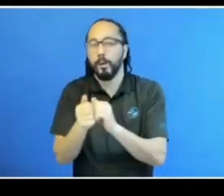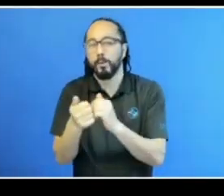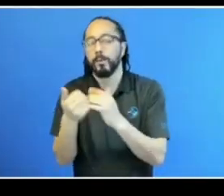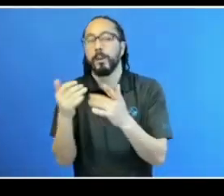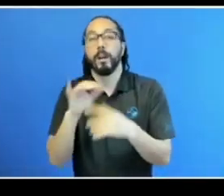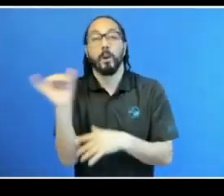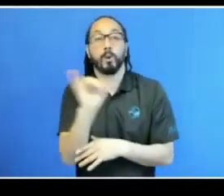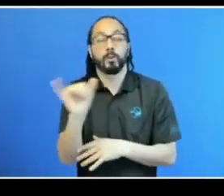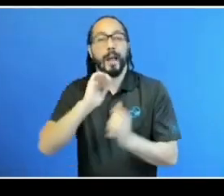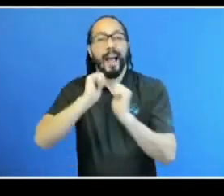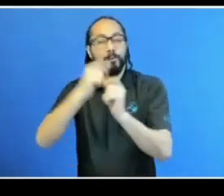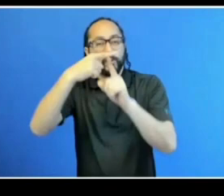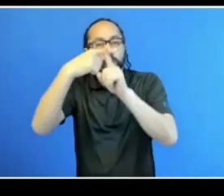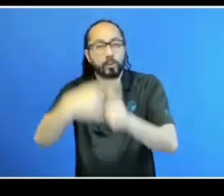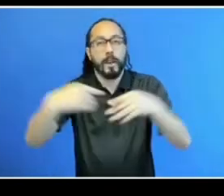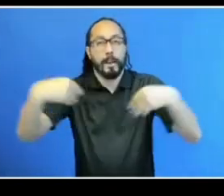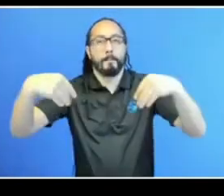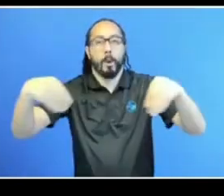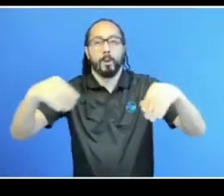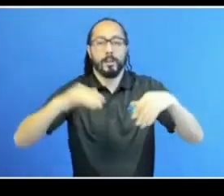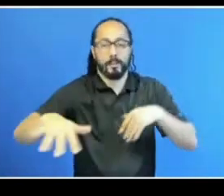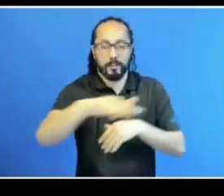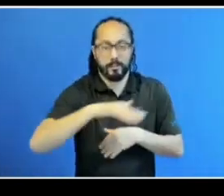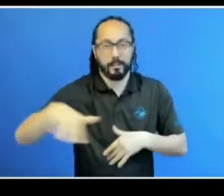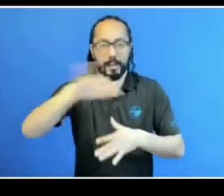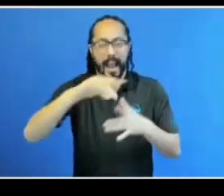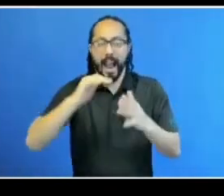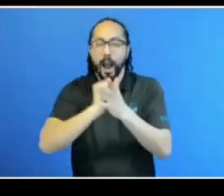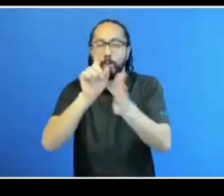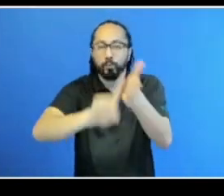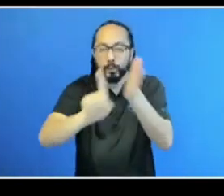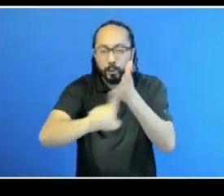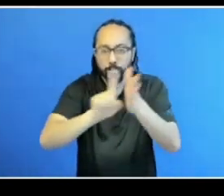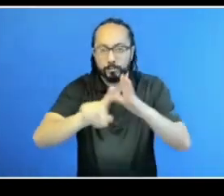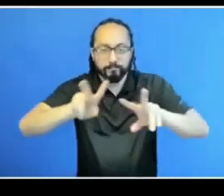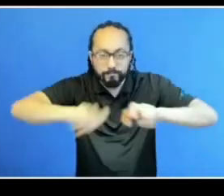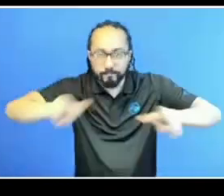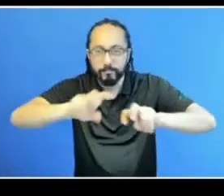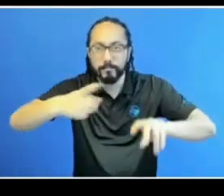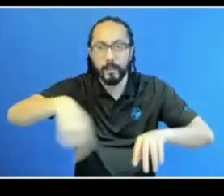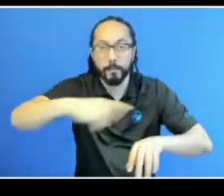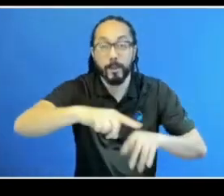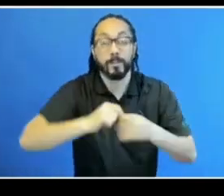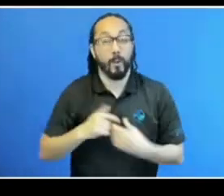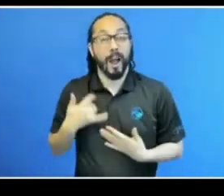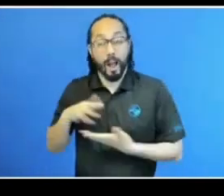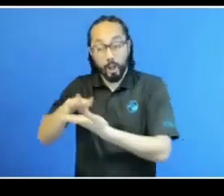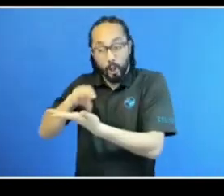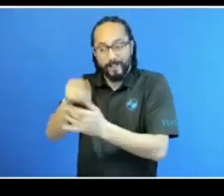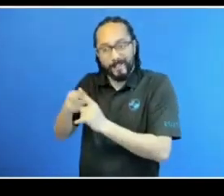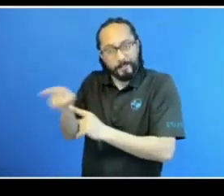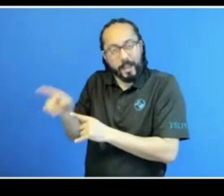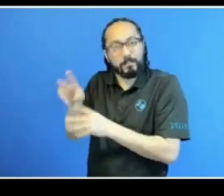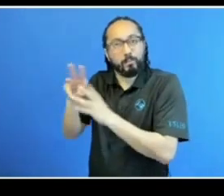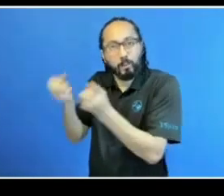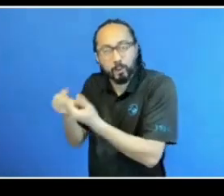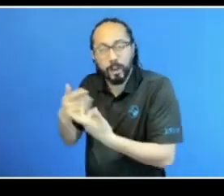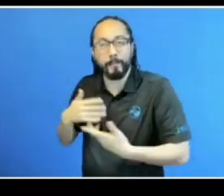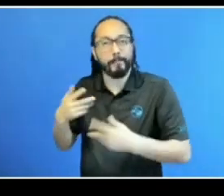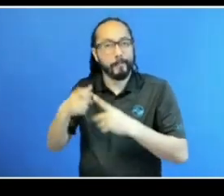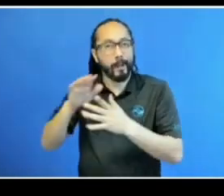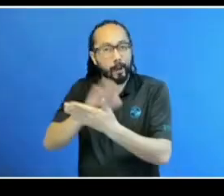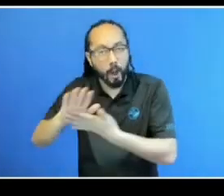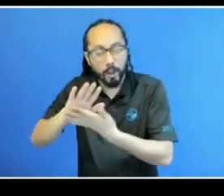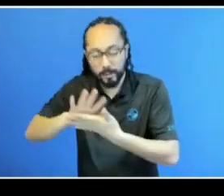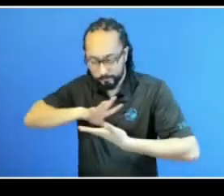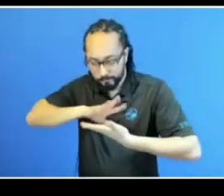target market research. So all those little things I took from my community college 2